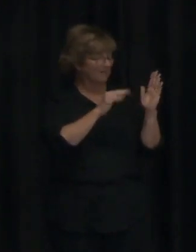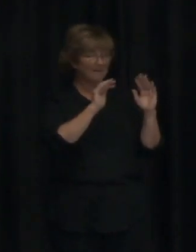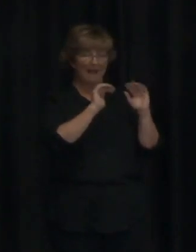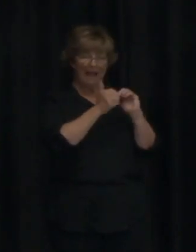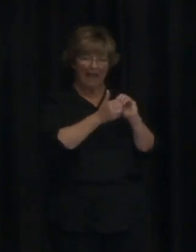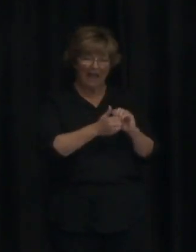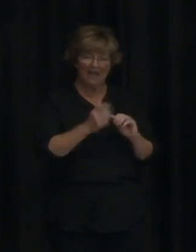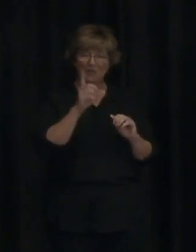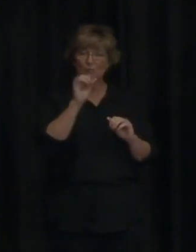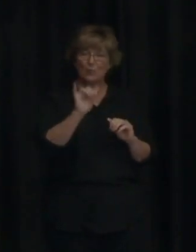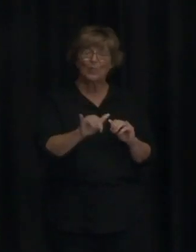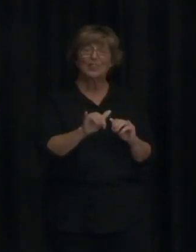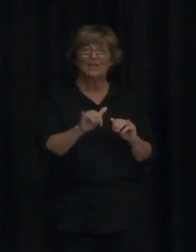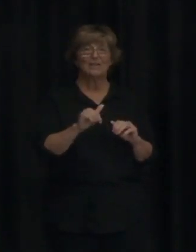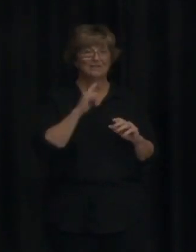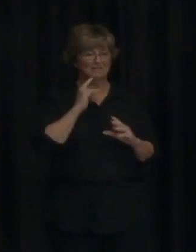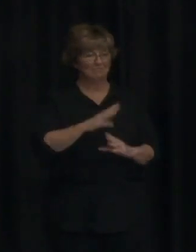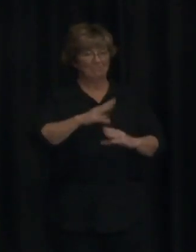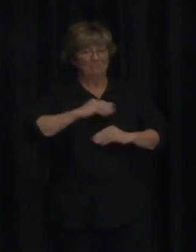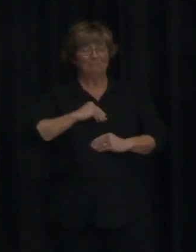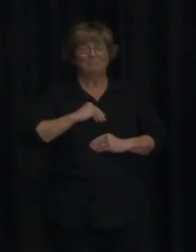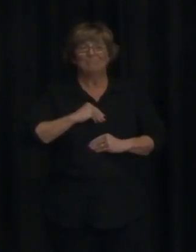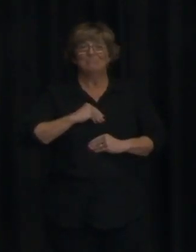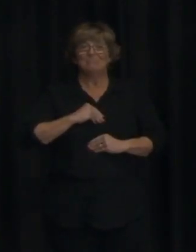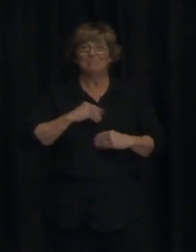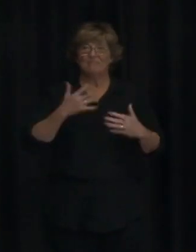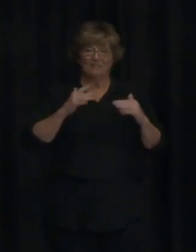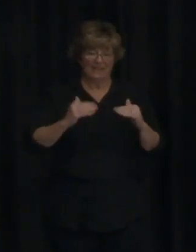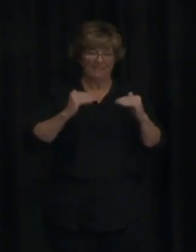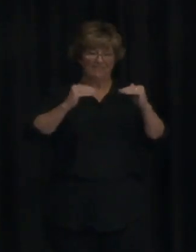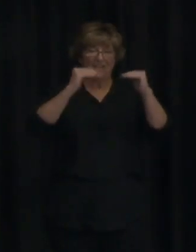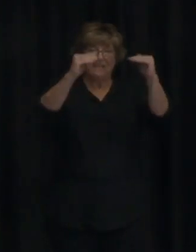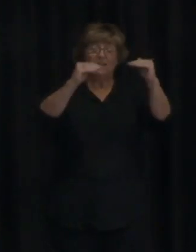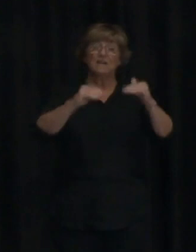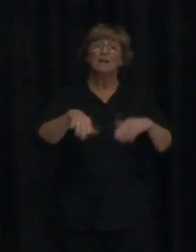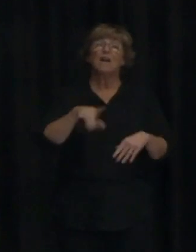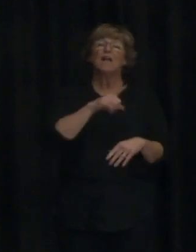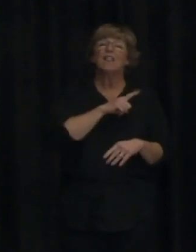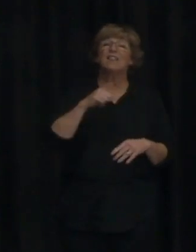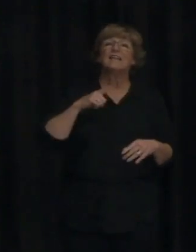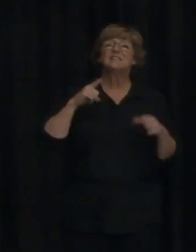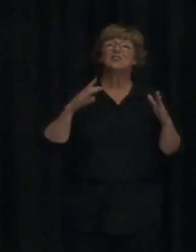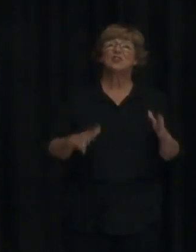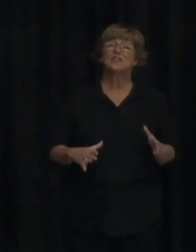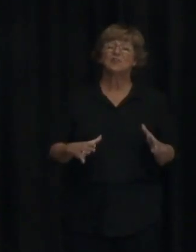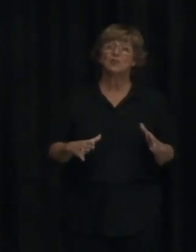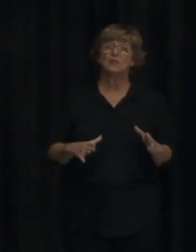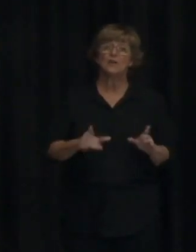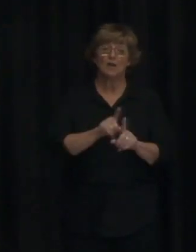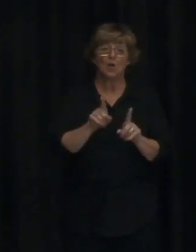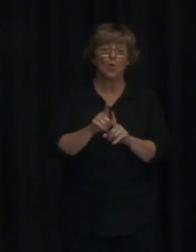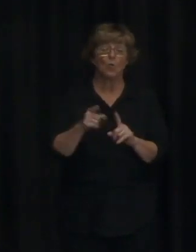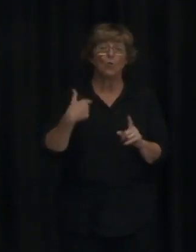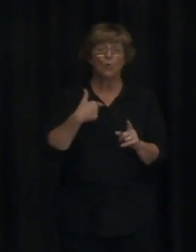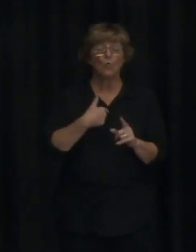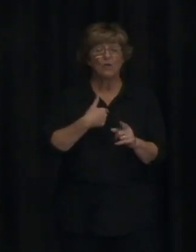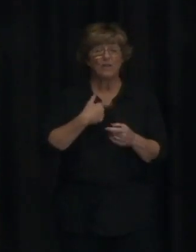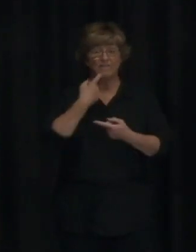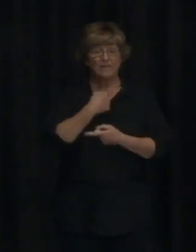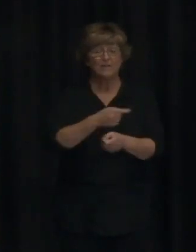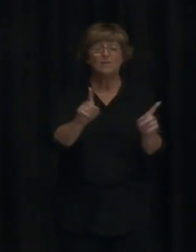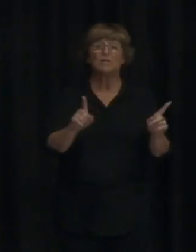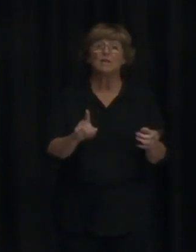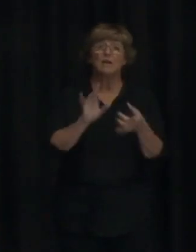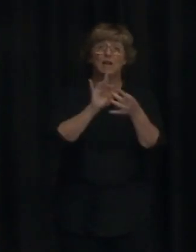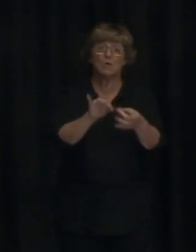within the architecture that was originally advanced. And so legislature as well as what we put out. So as it